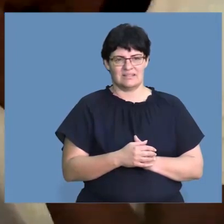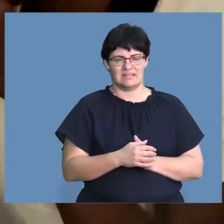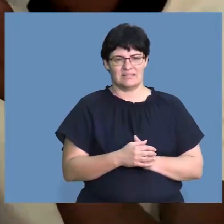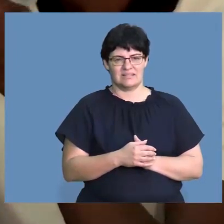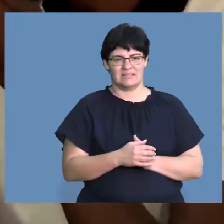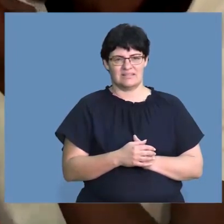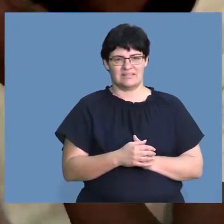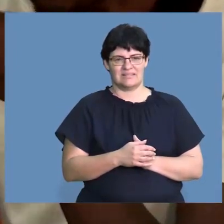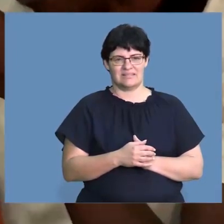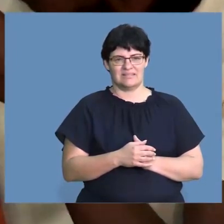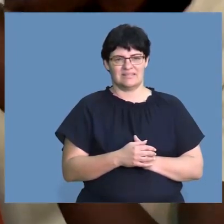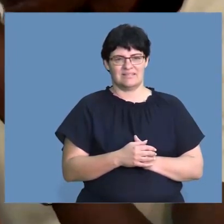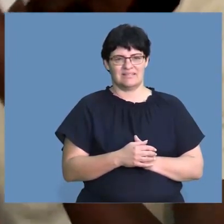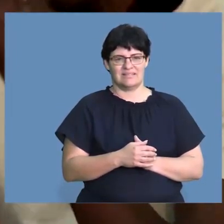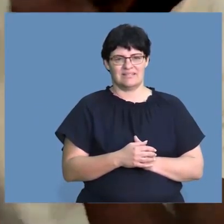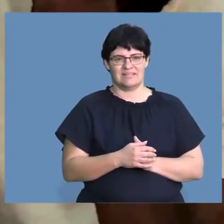Paul, please, another one.